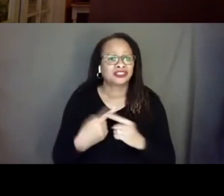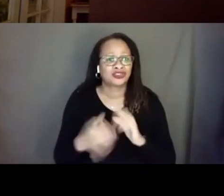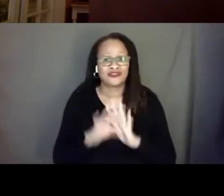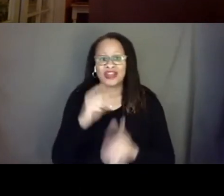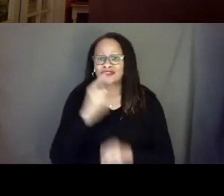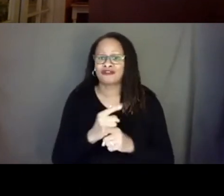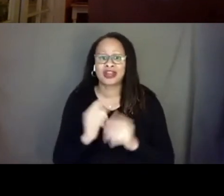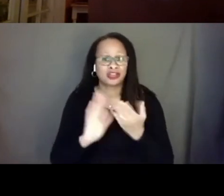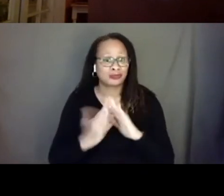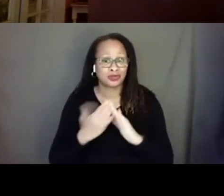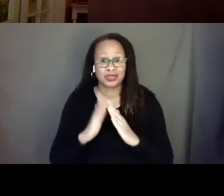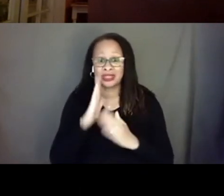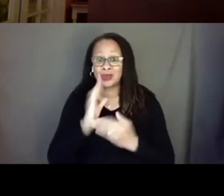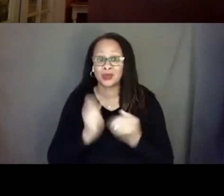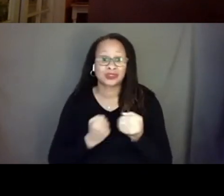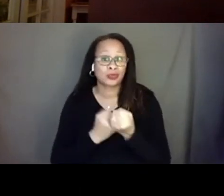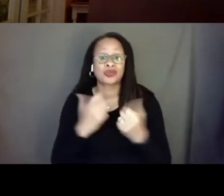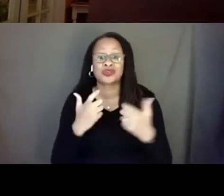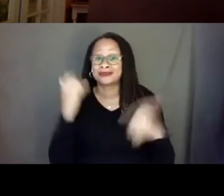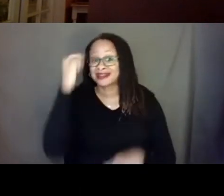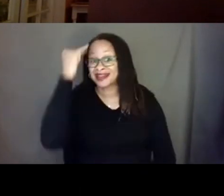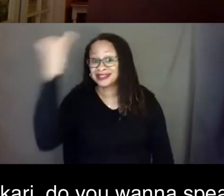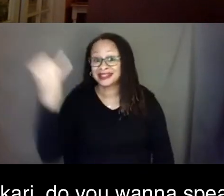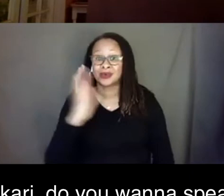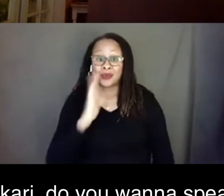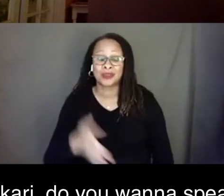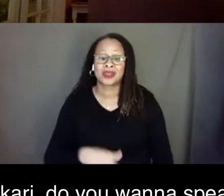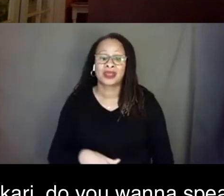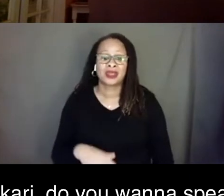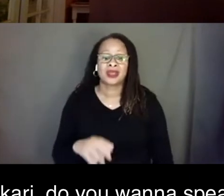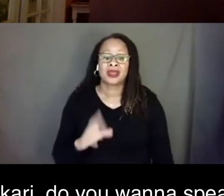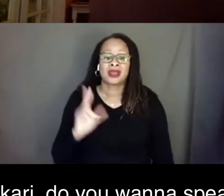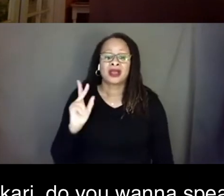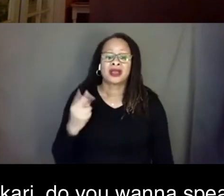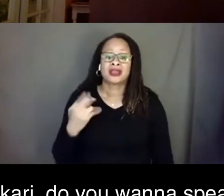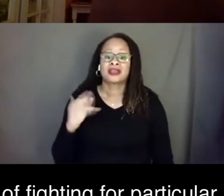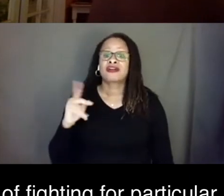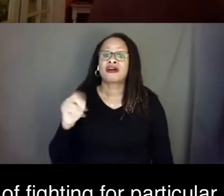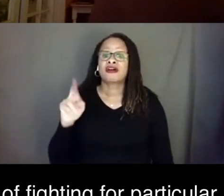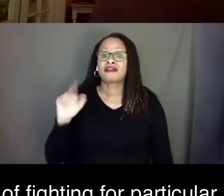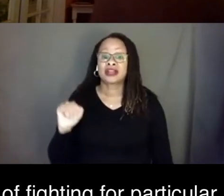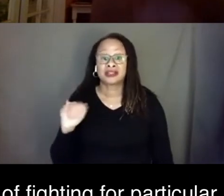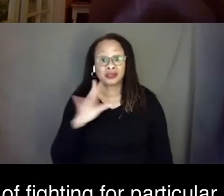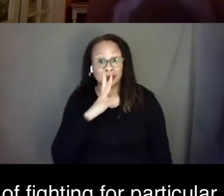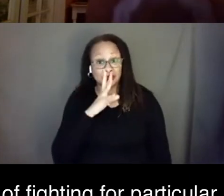support your big idea. Hikari, do you wanna speak to that also in terms of